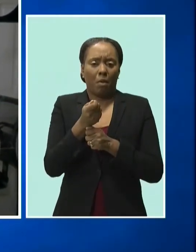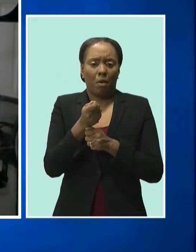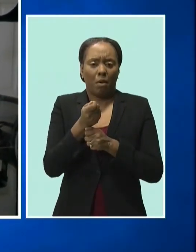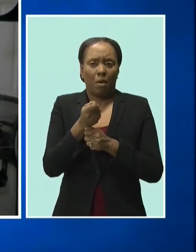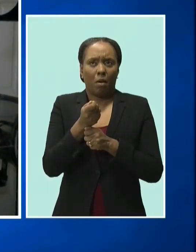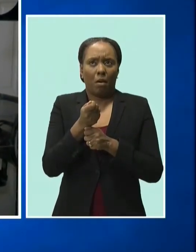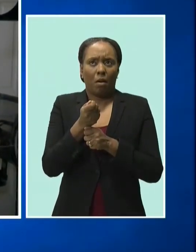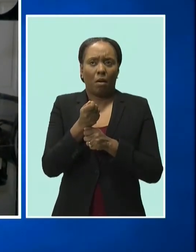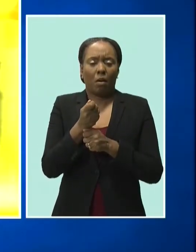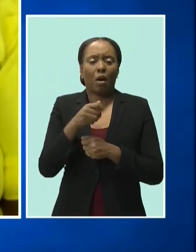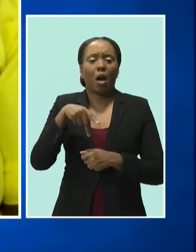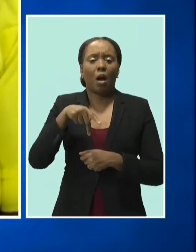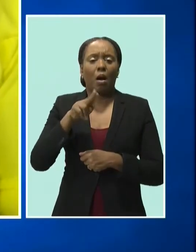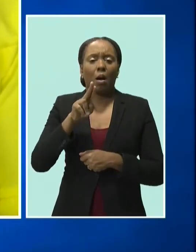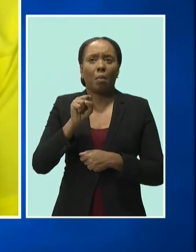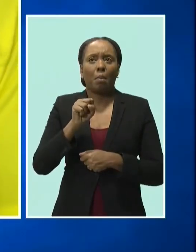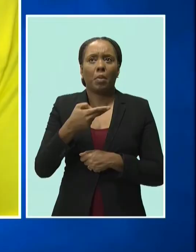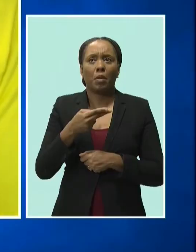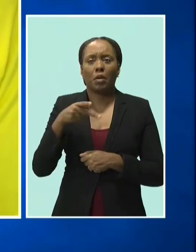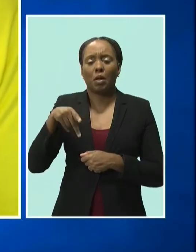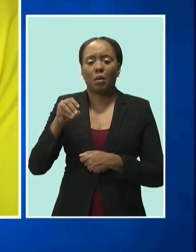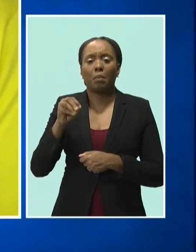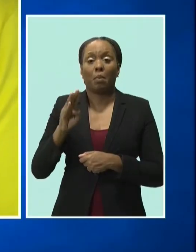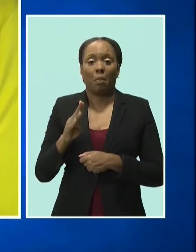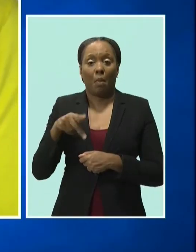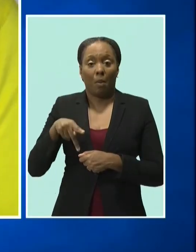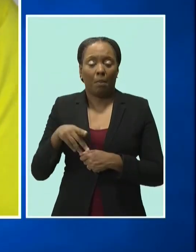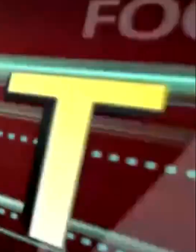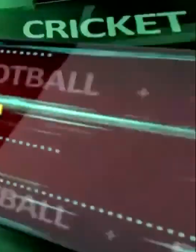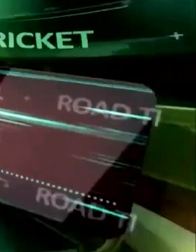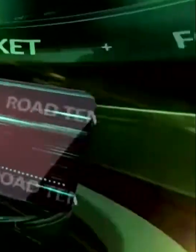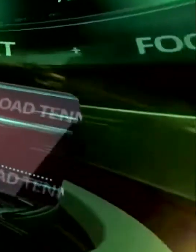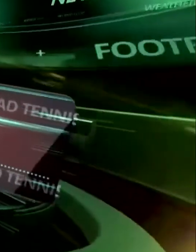happened by the way. Trevor Thorpe for the Business Report.